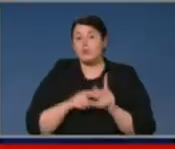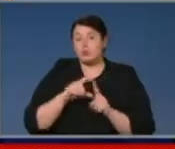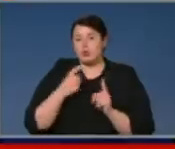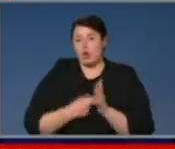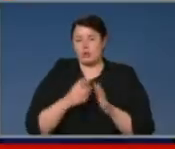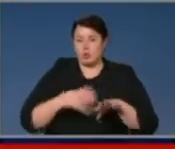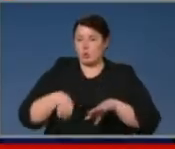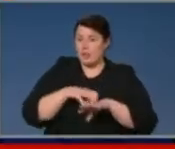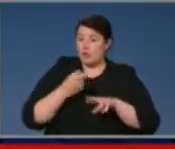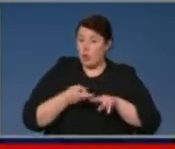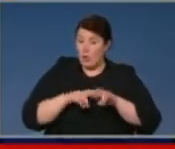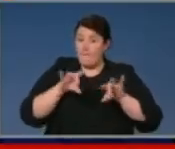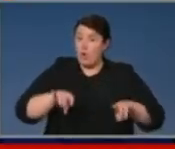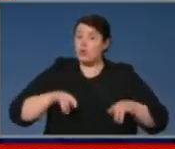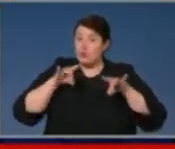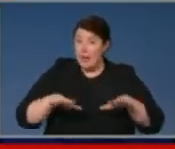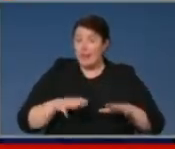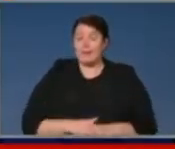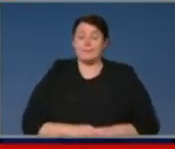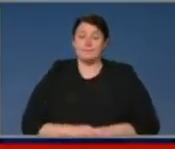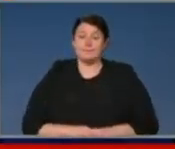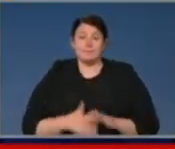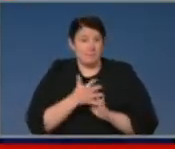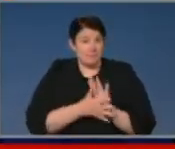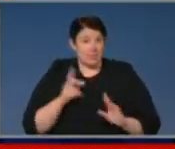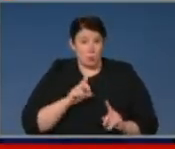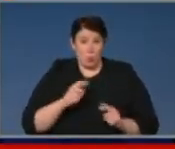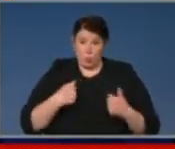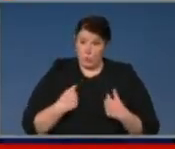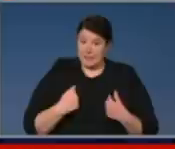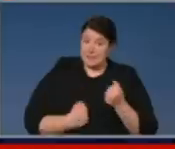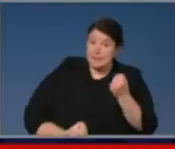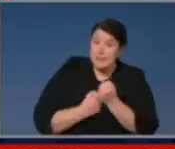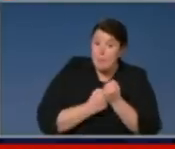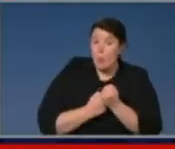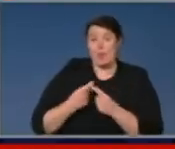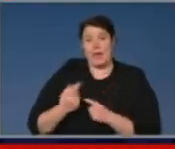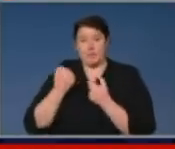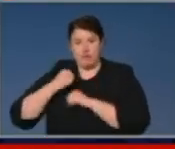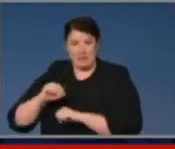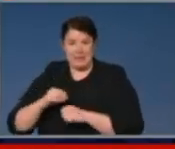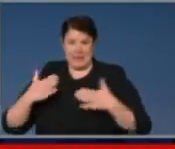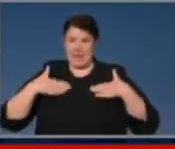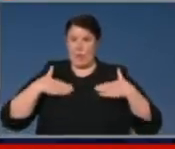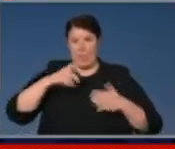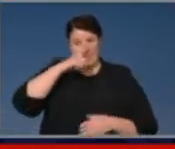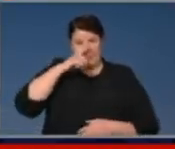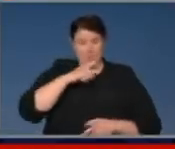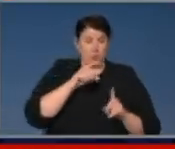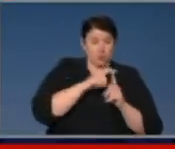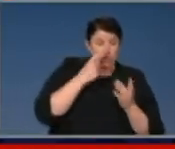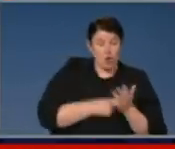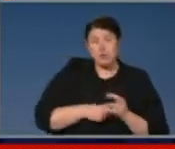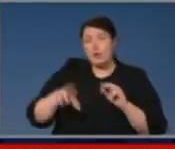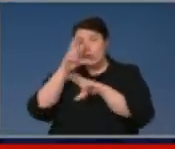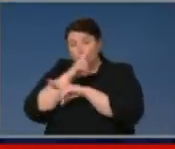Australia. What that means is today is about supporting and protecting our health professionals, our nurses and our